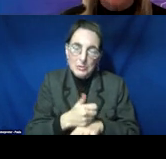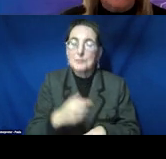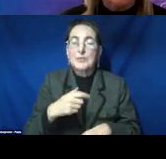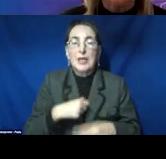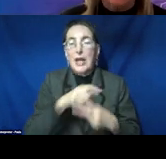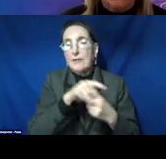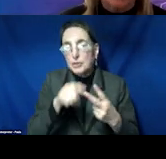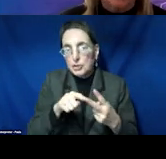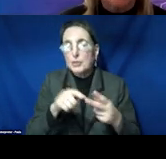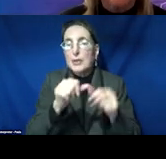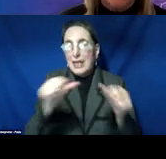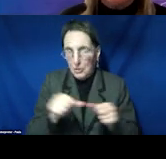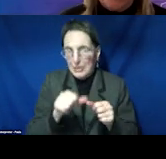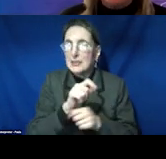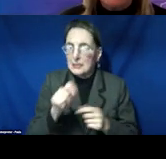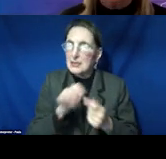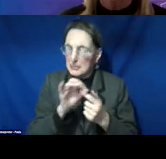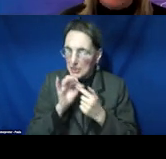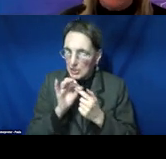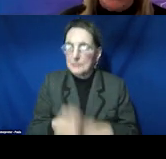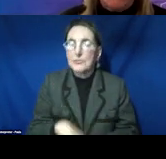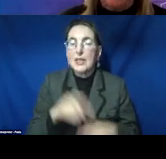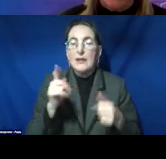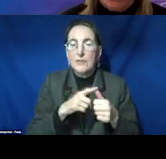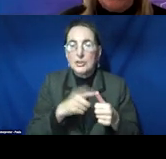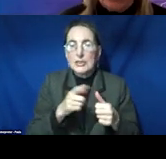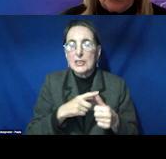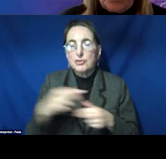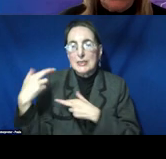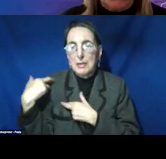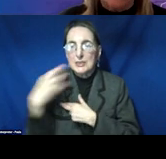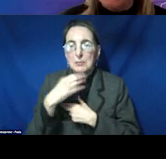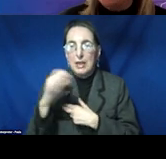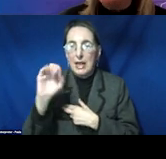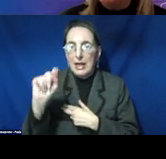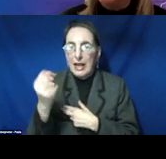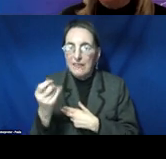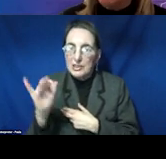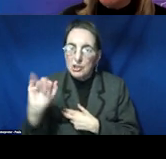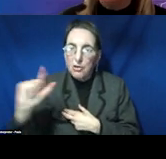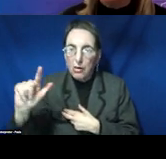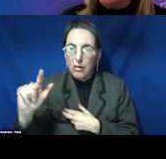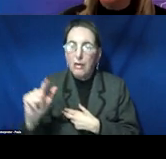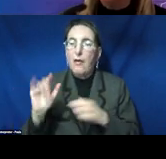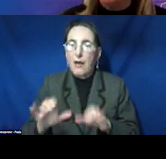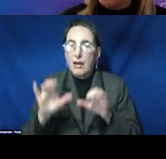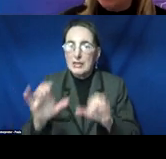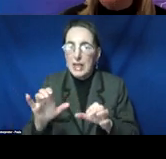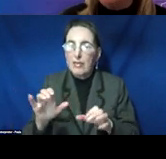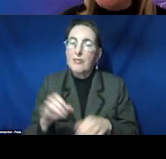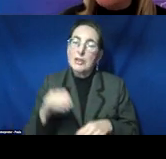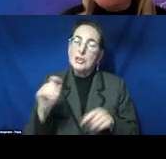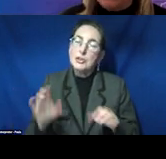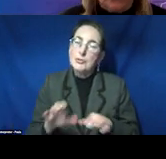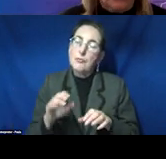two areas in particular. First is responsible and ethical conduct of research. Throughout this session, we'll call